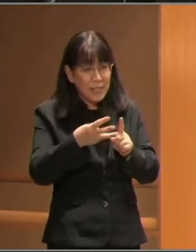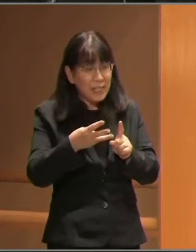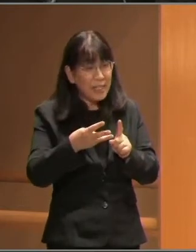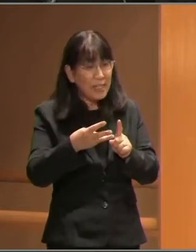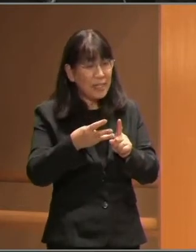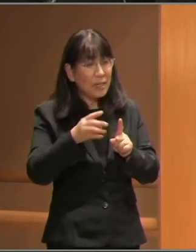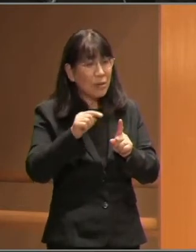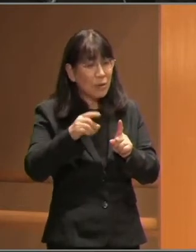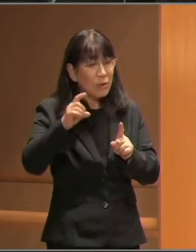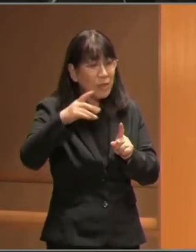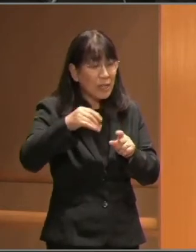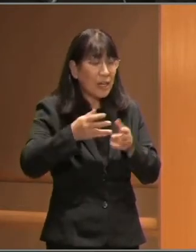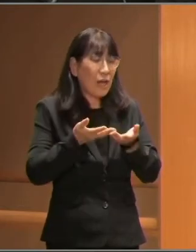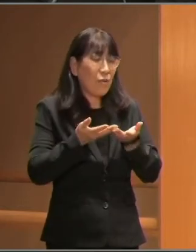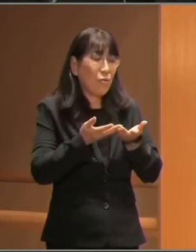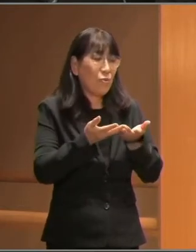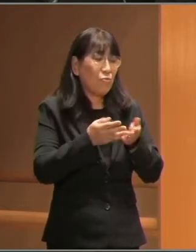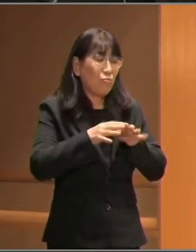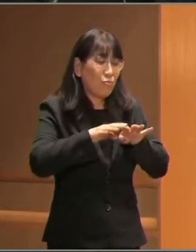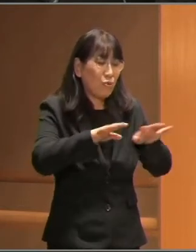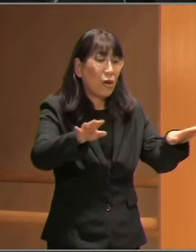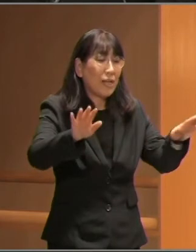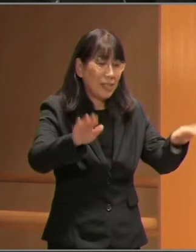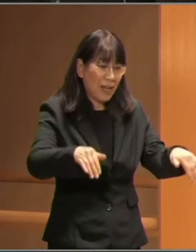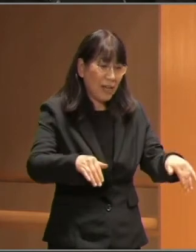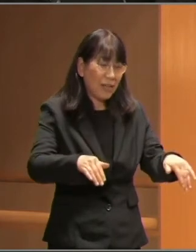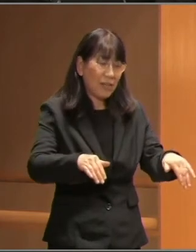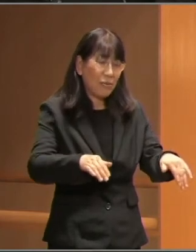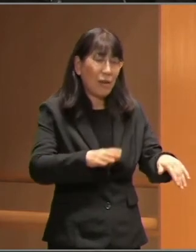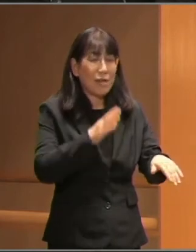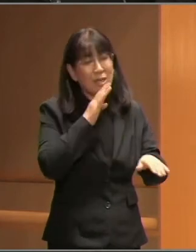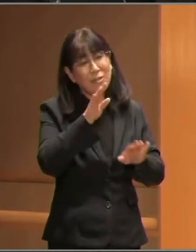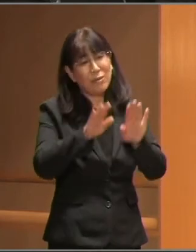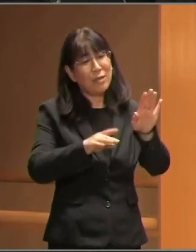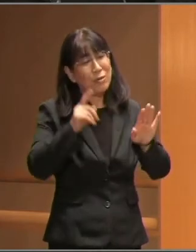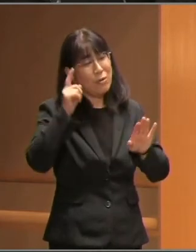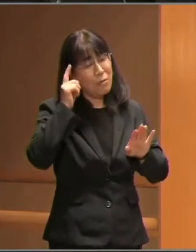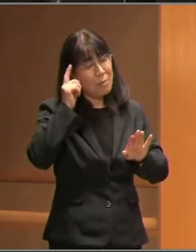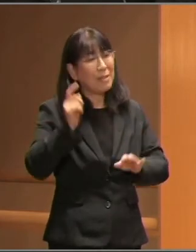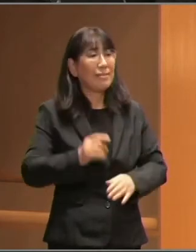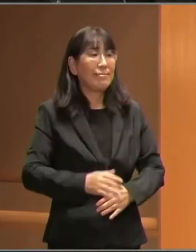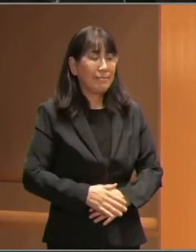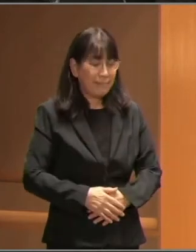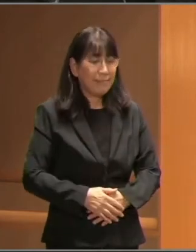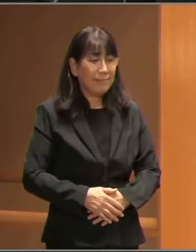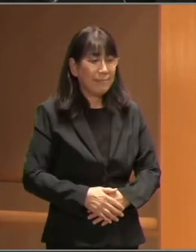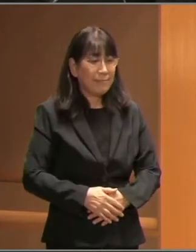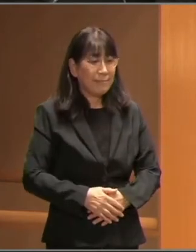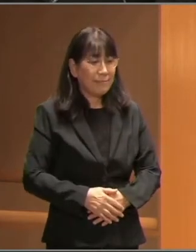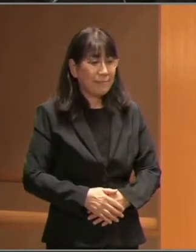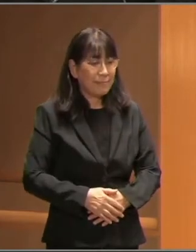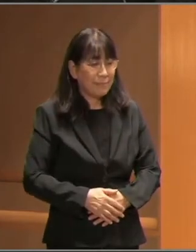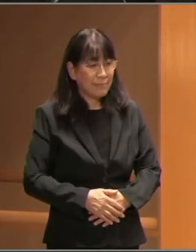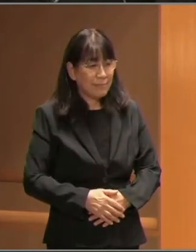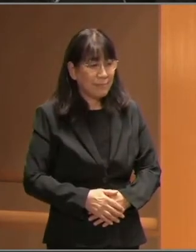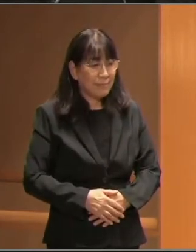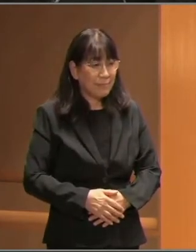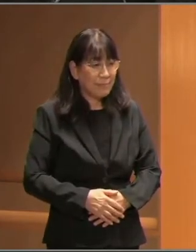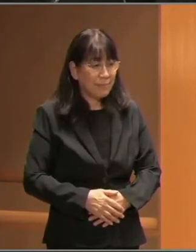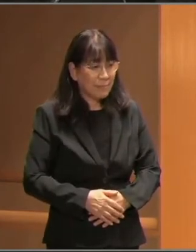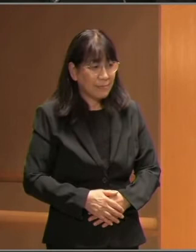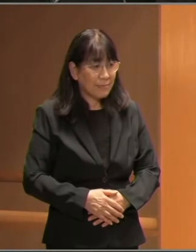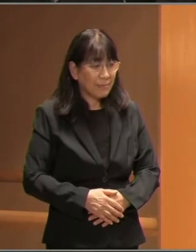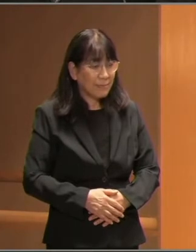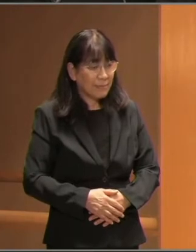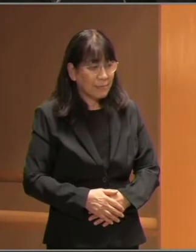profit. So to that extent, LED is already very much available on the market.